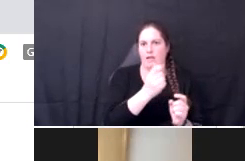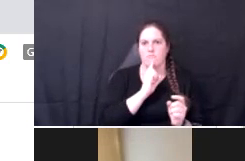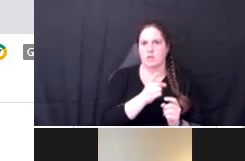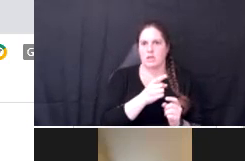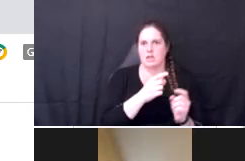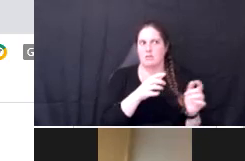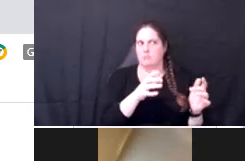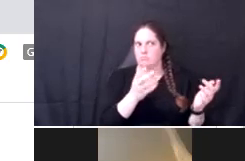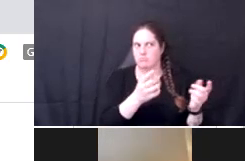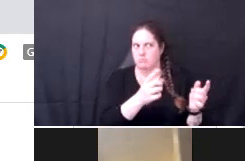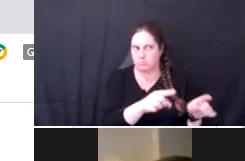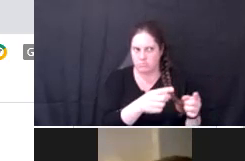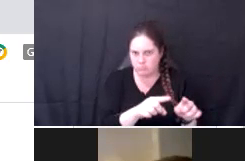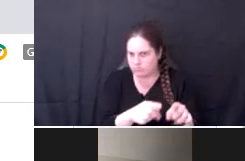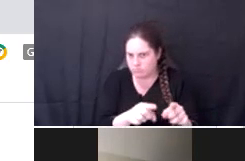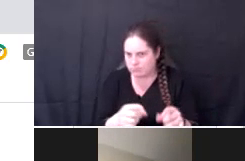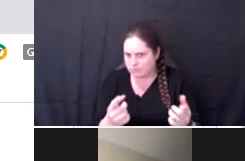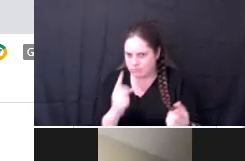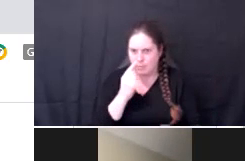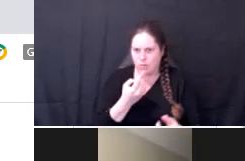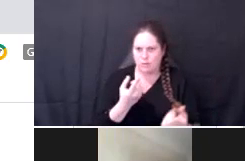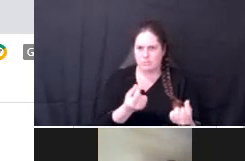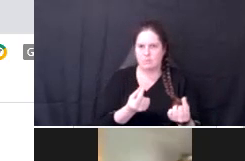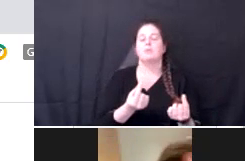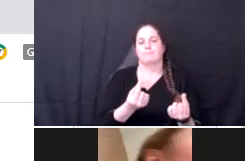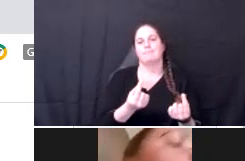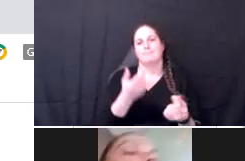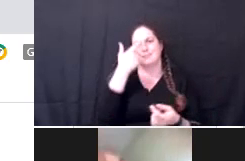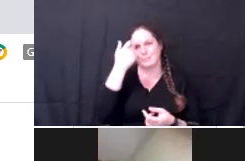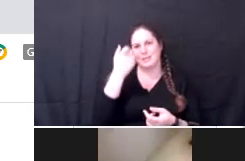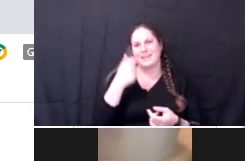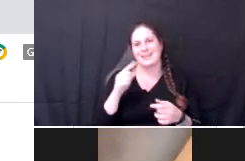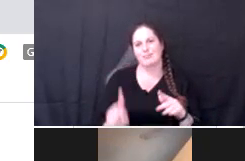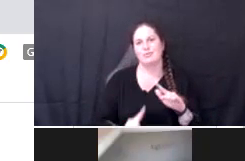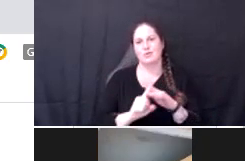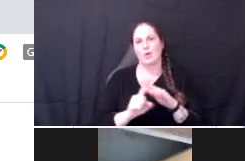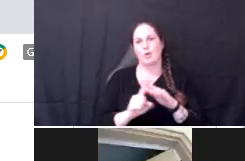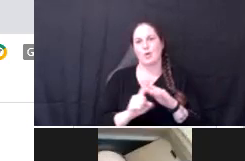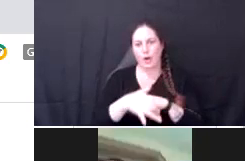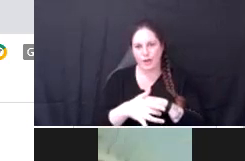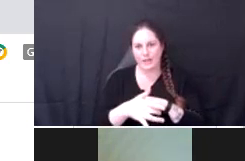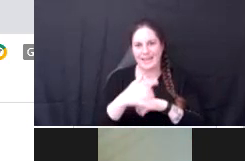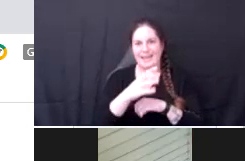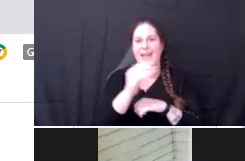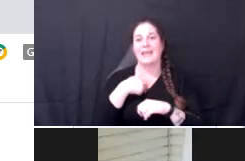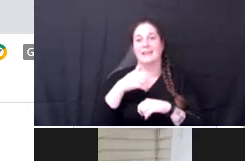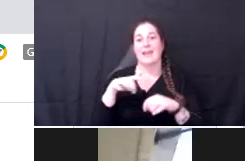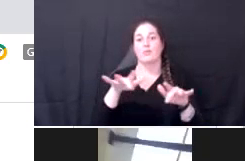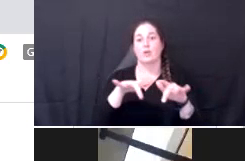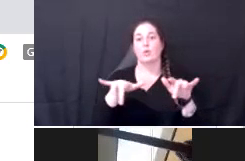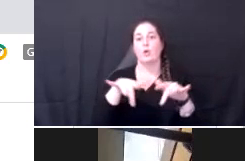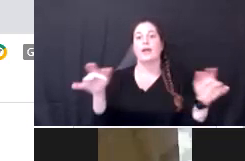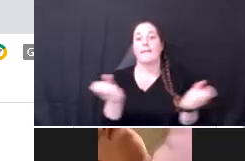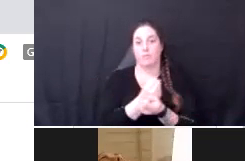to be happening. It's because I'm in the room early and I'm recording everything, okay?